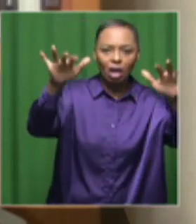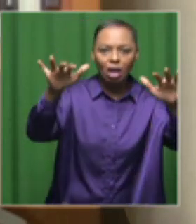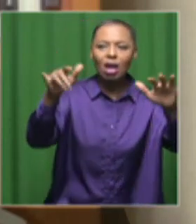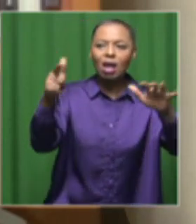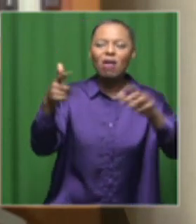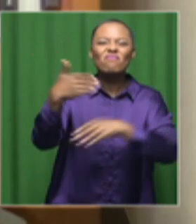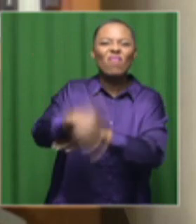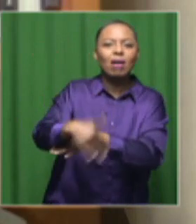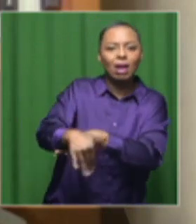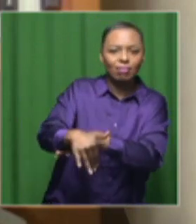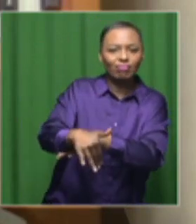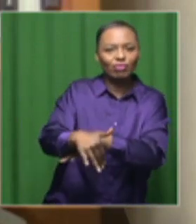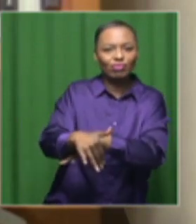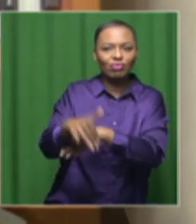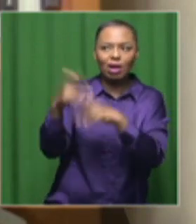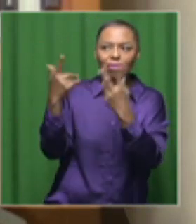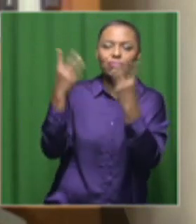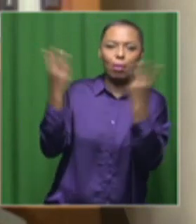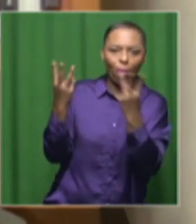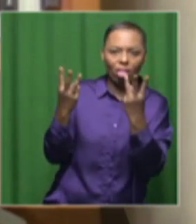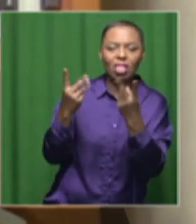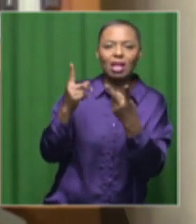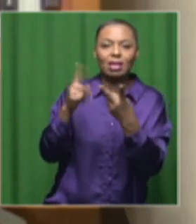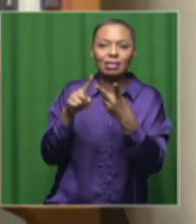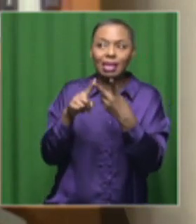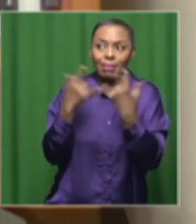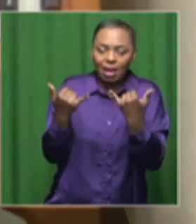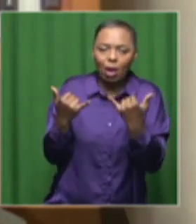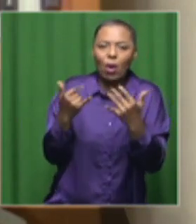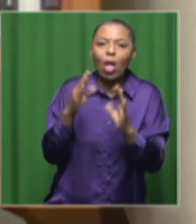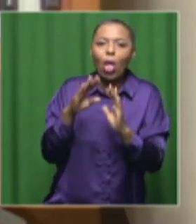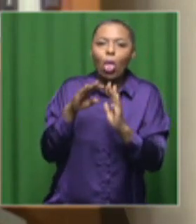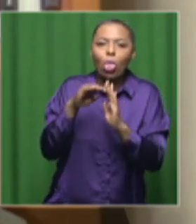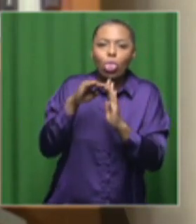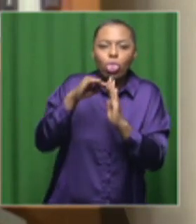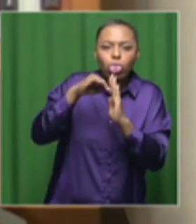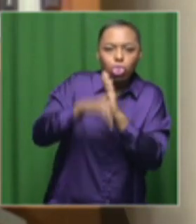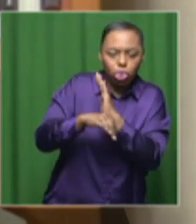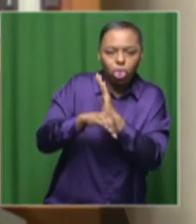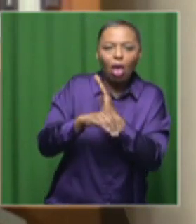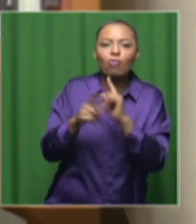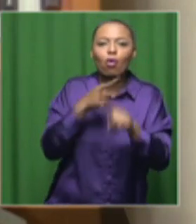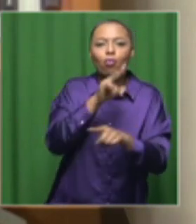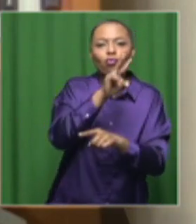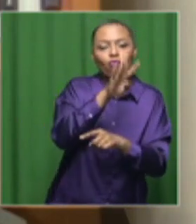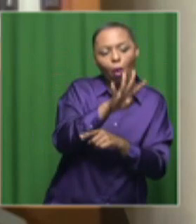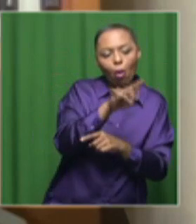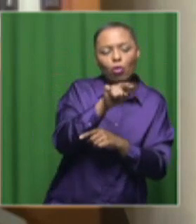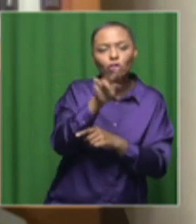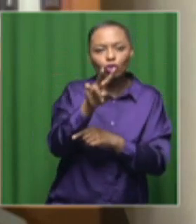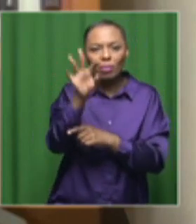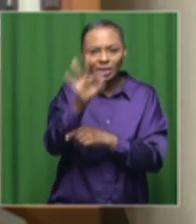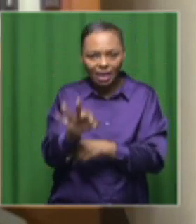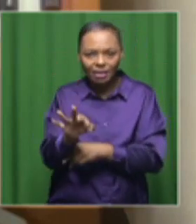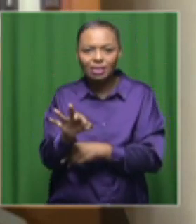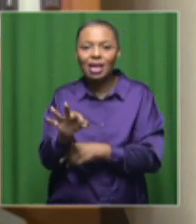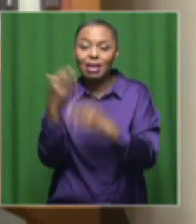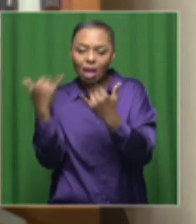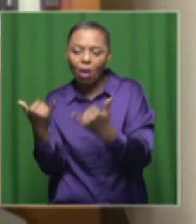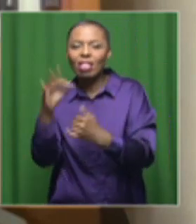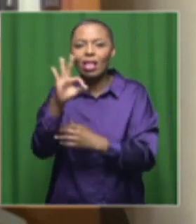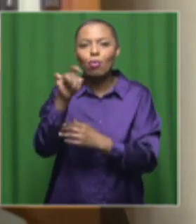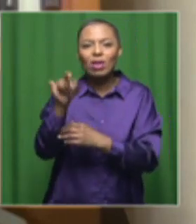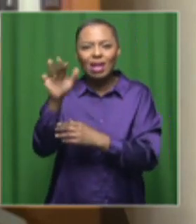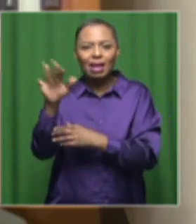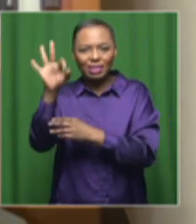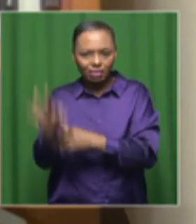nationals, international migrants, has declined from 4.2% in 2011 to 3.9%. I